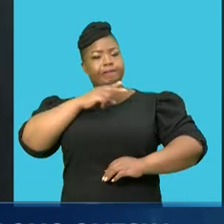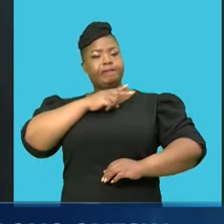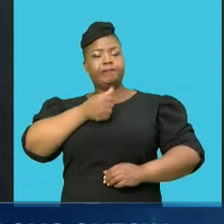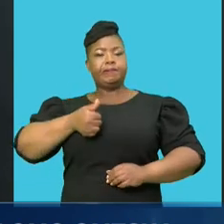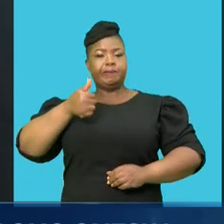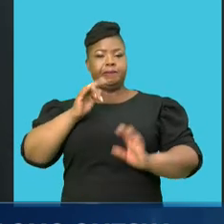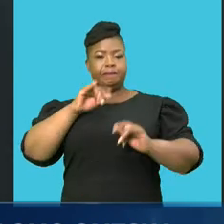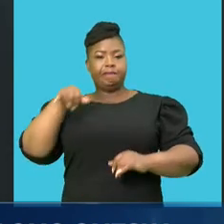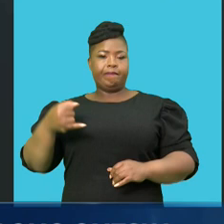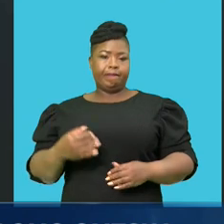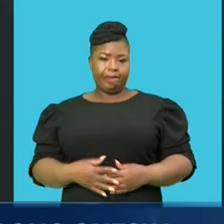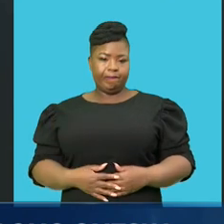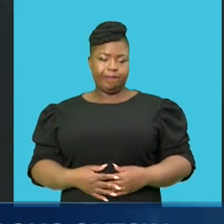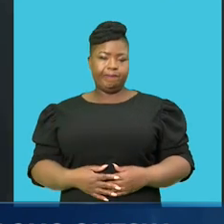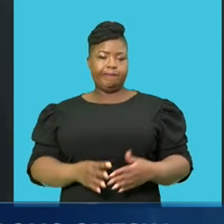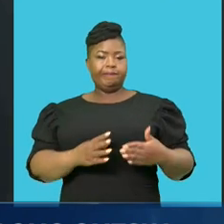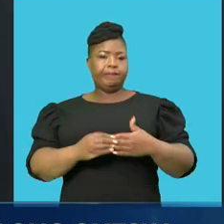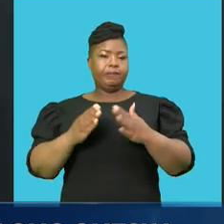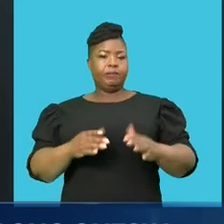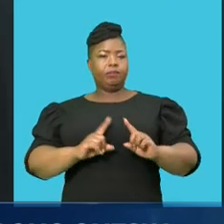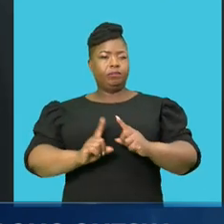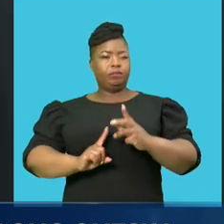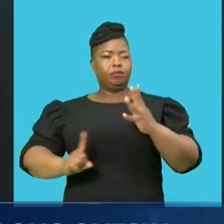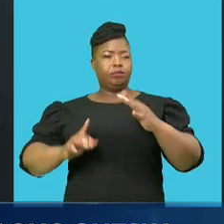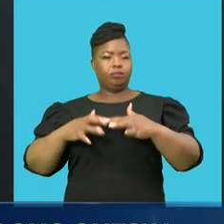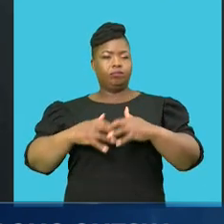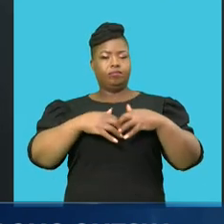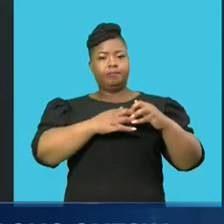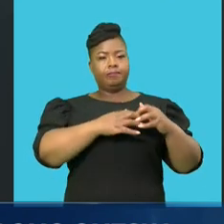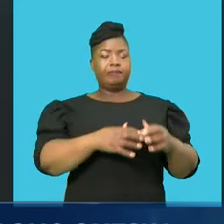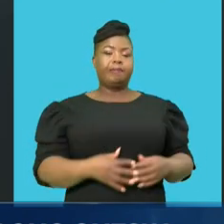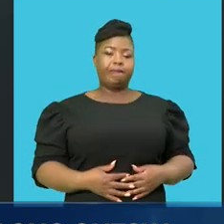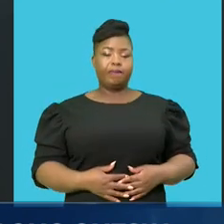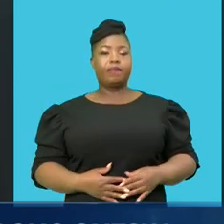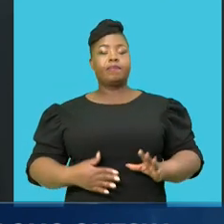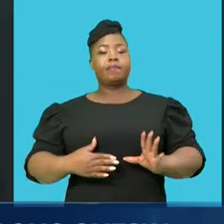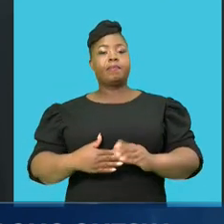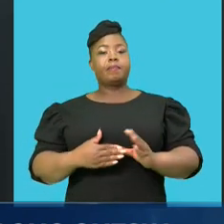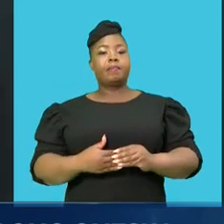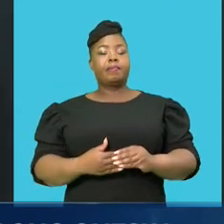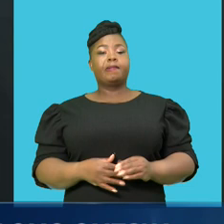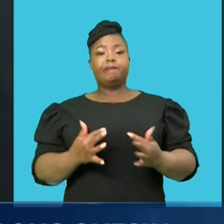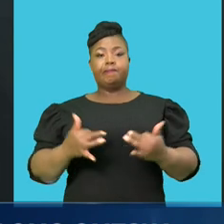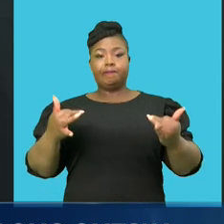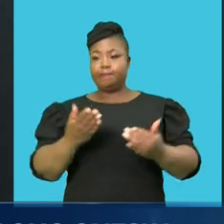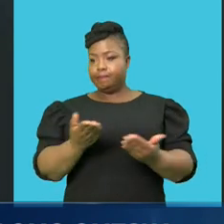njigalanga. leaders of various formations, members in the gallery,